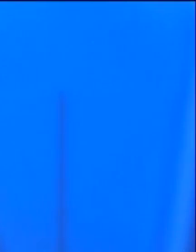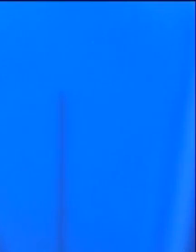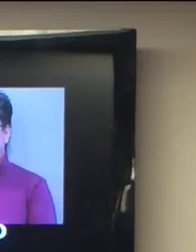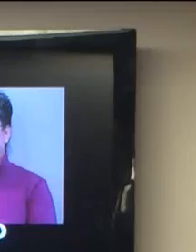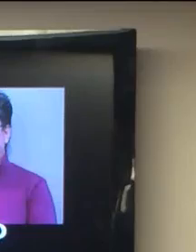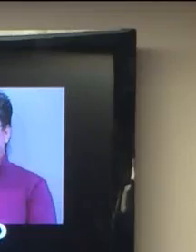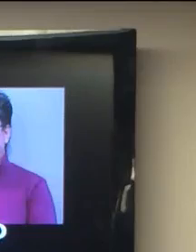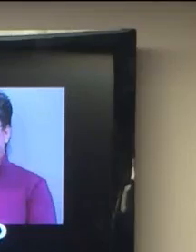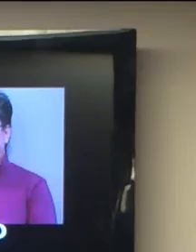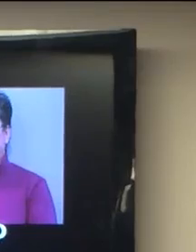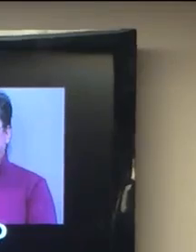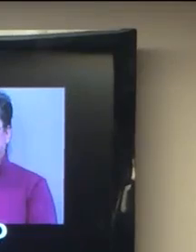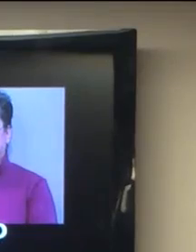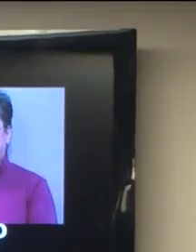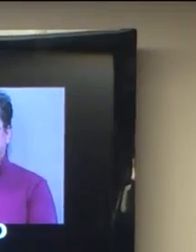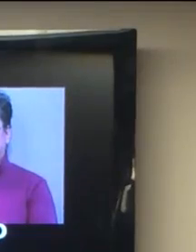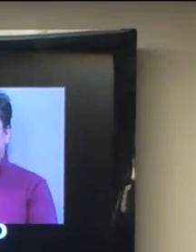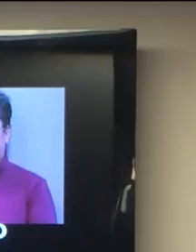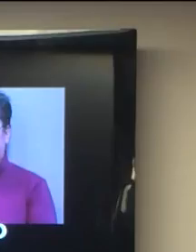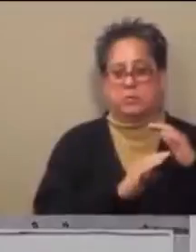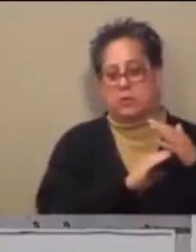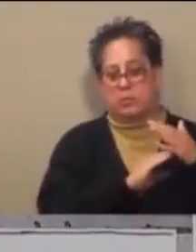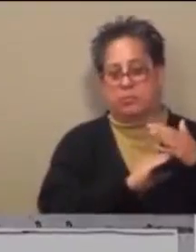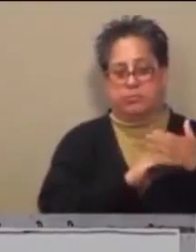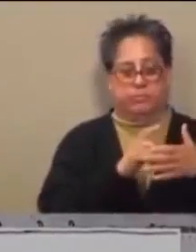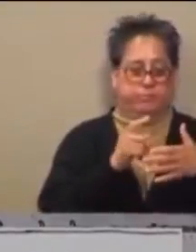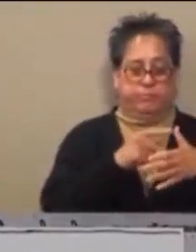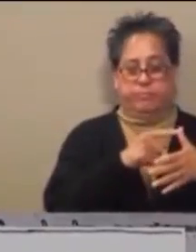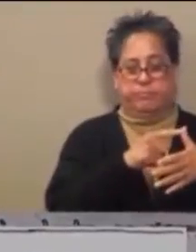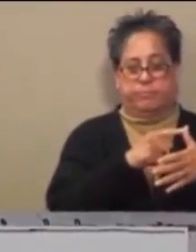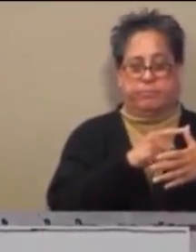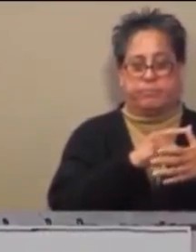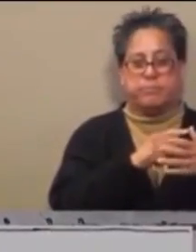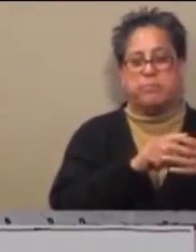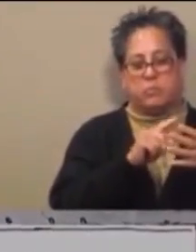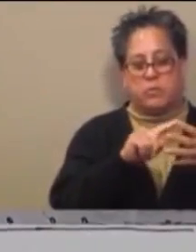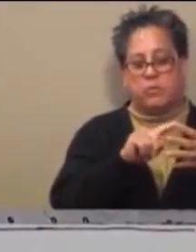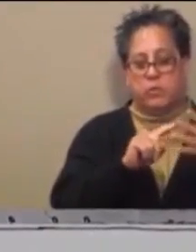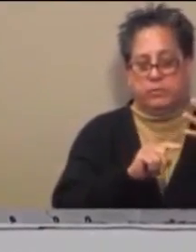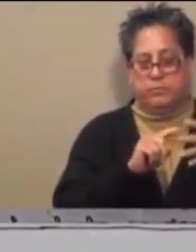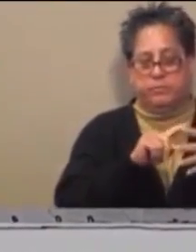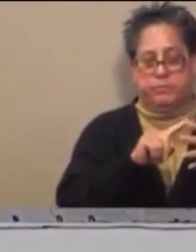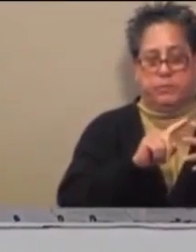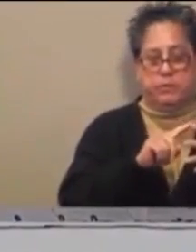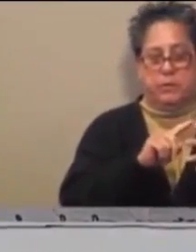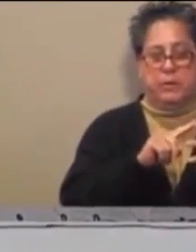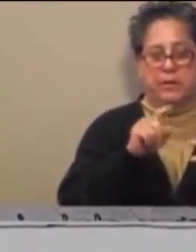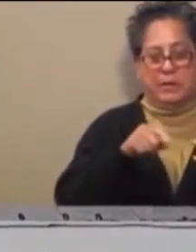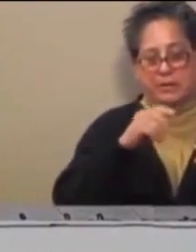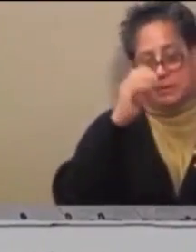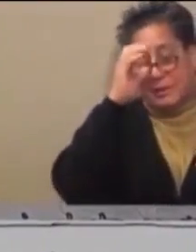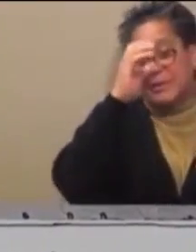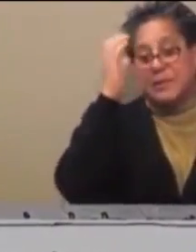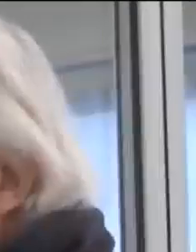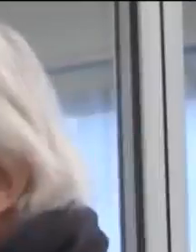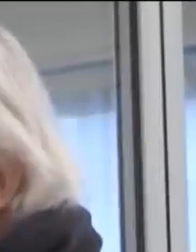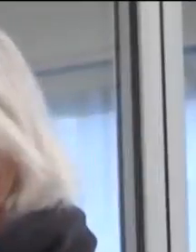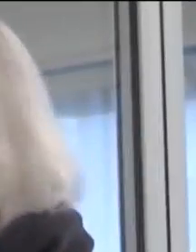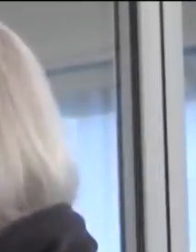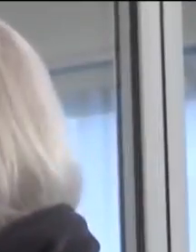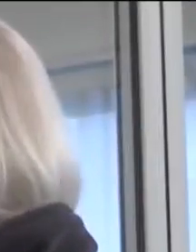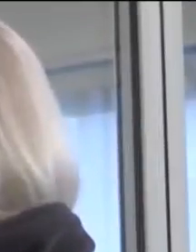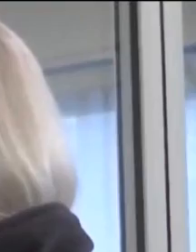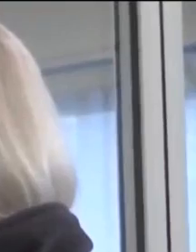arena project. As we have previously reported, City Council approved an ordinance last month to have the multi-purpose performing arts and